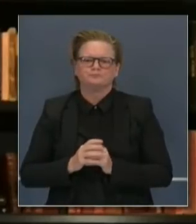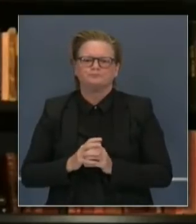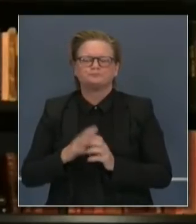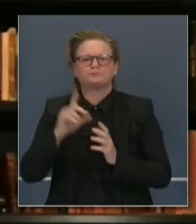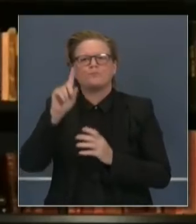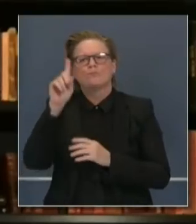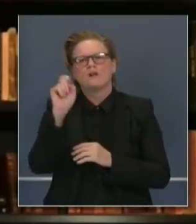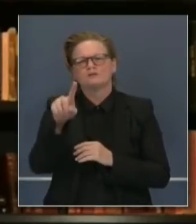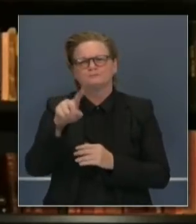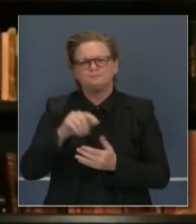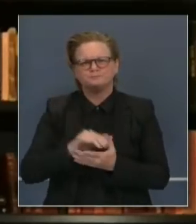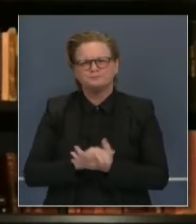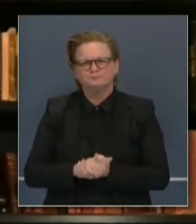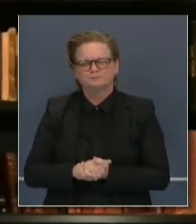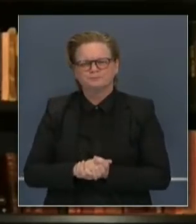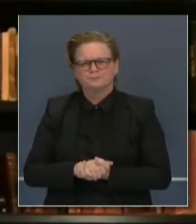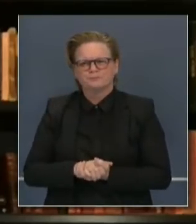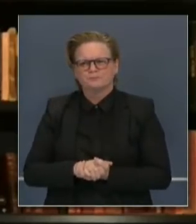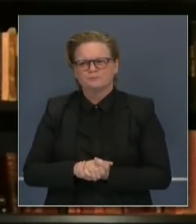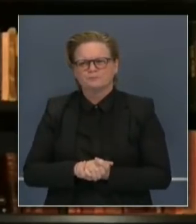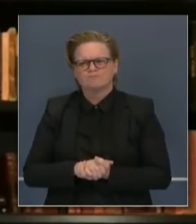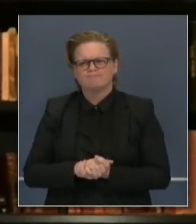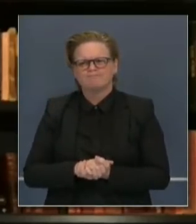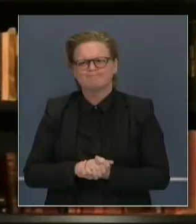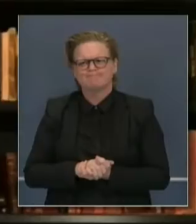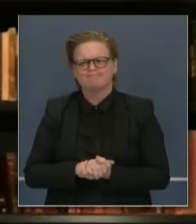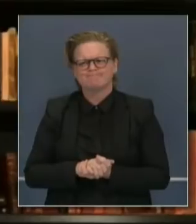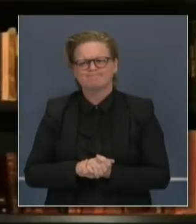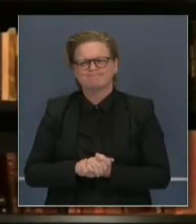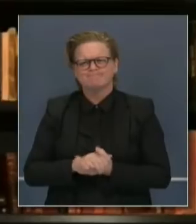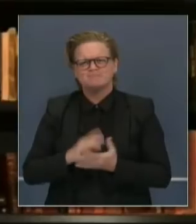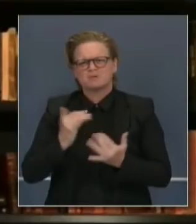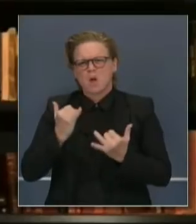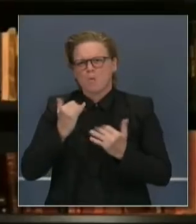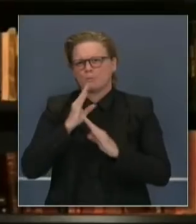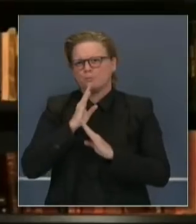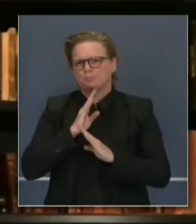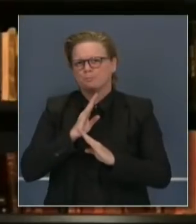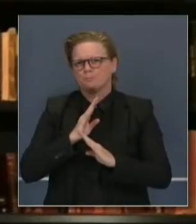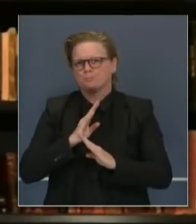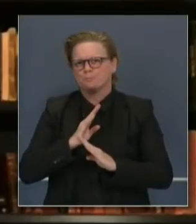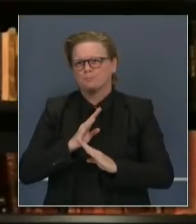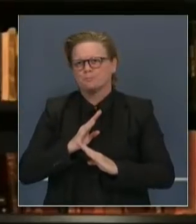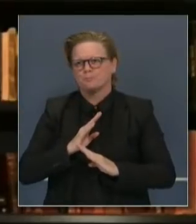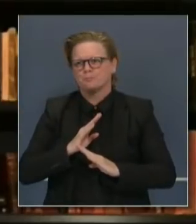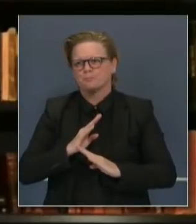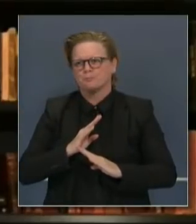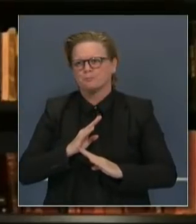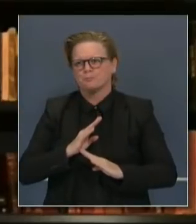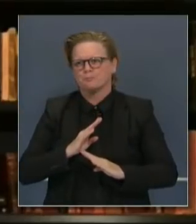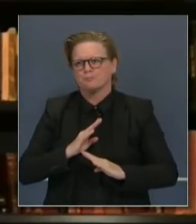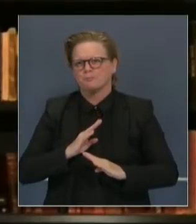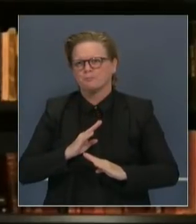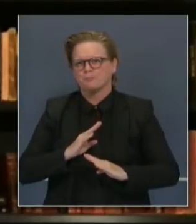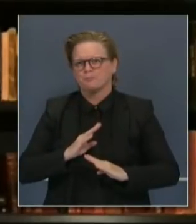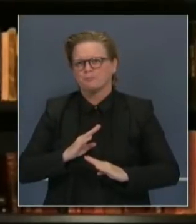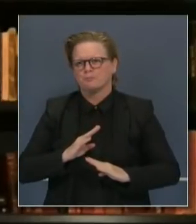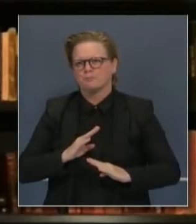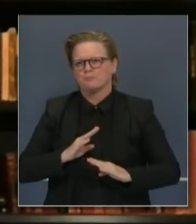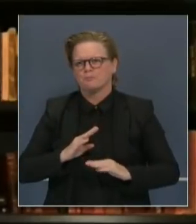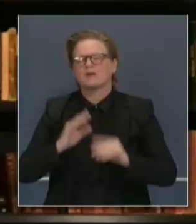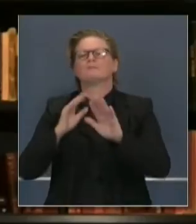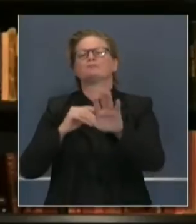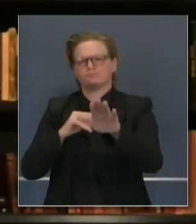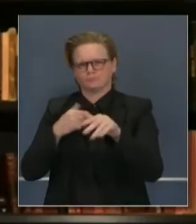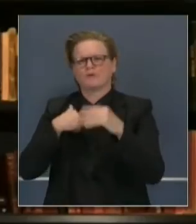There, Ashley? Ashley Zavala, Nexstar Media Group. Whoops, sorry, I was on mute. Okay. I just wanted to follow up on Maricela's question